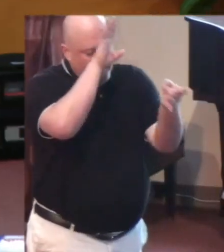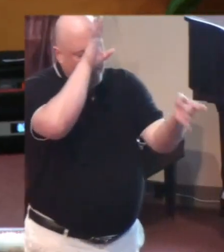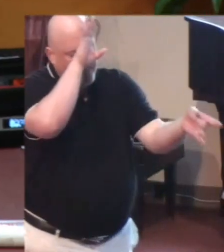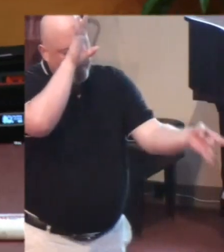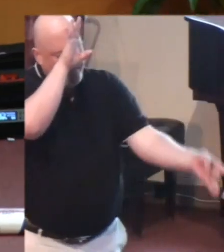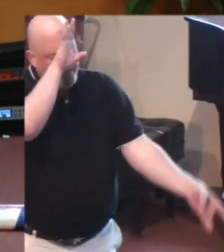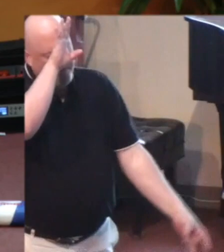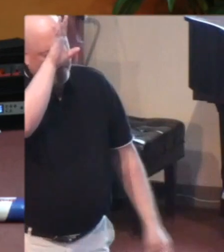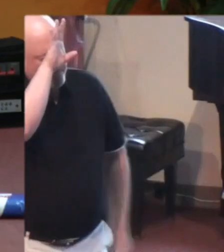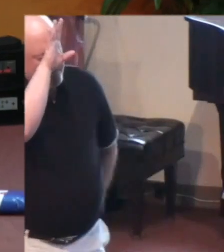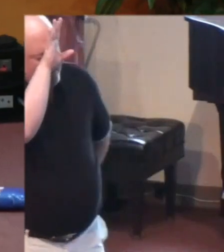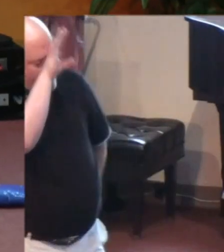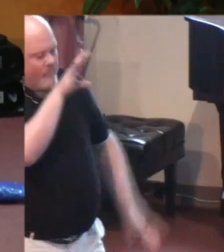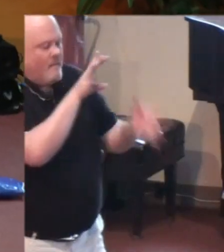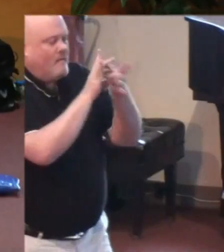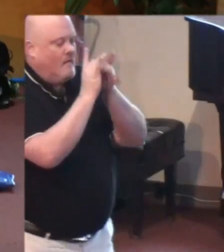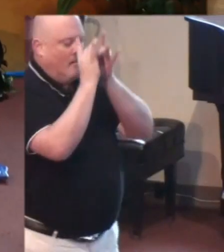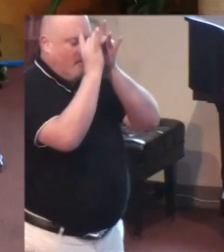Let go,